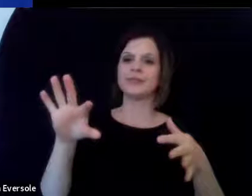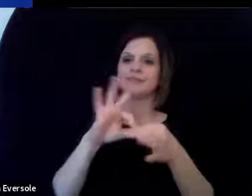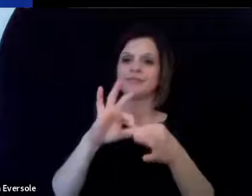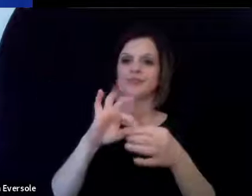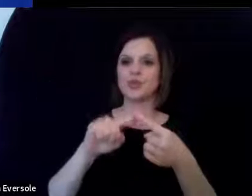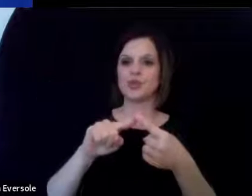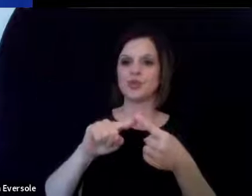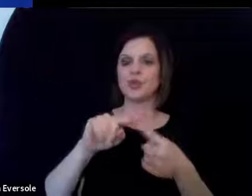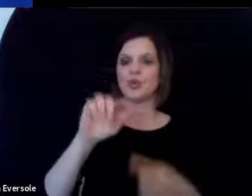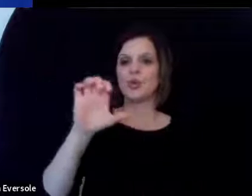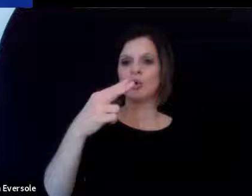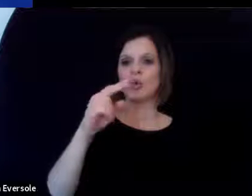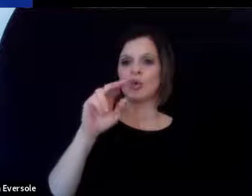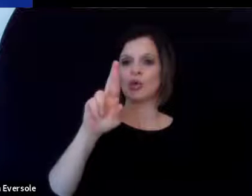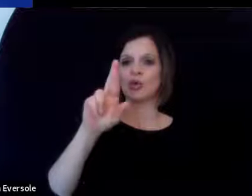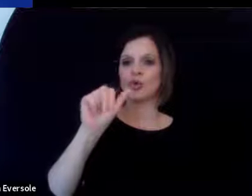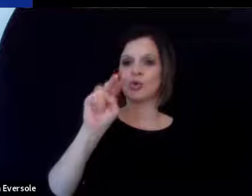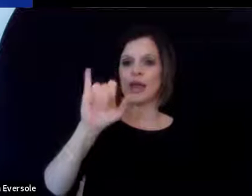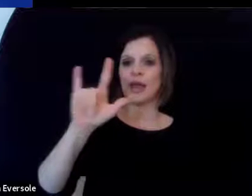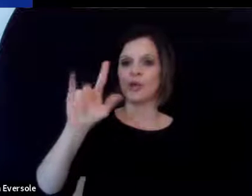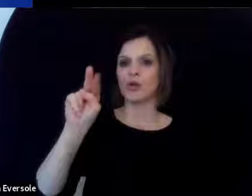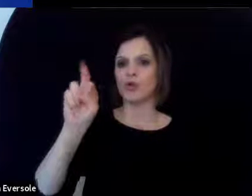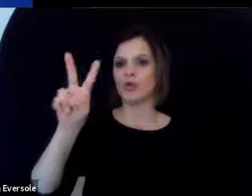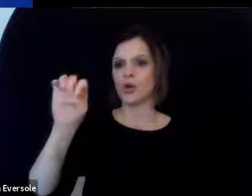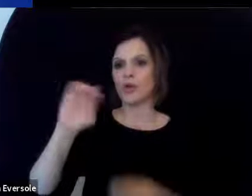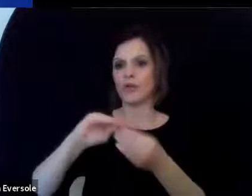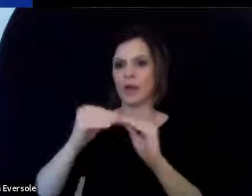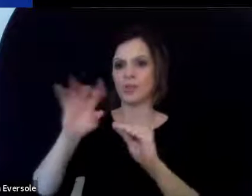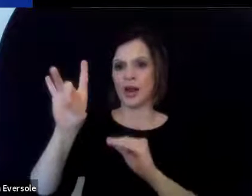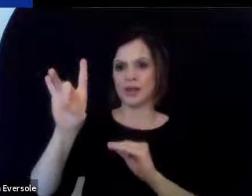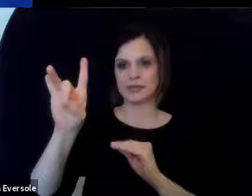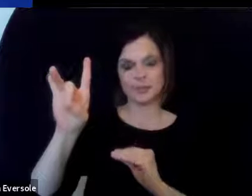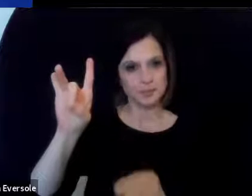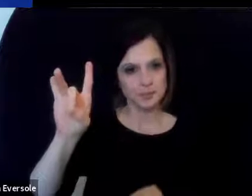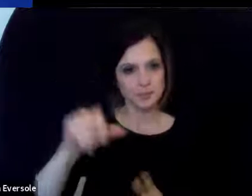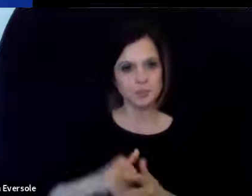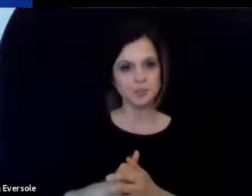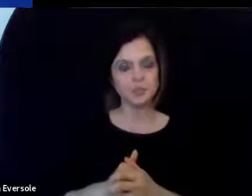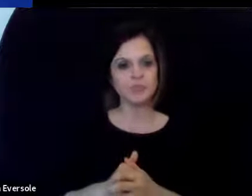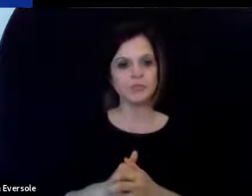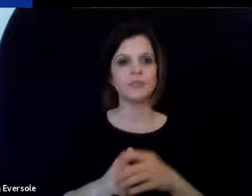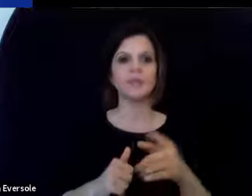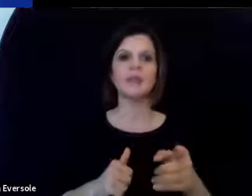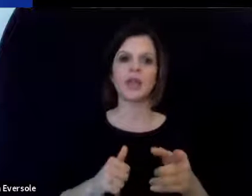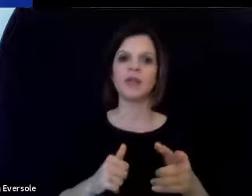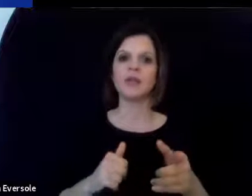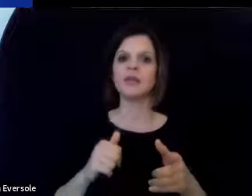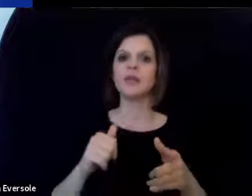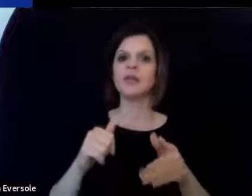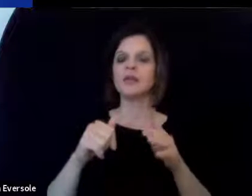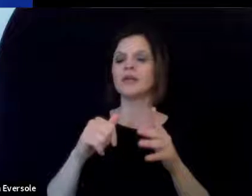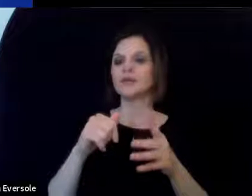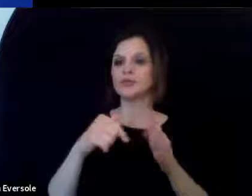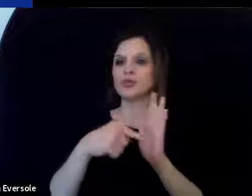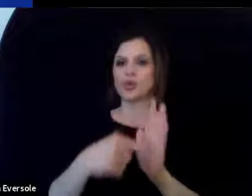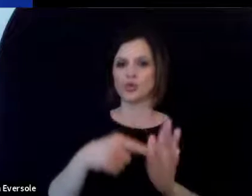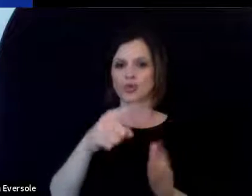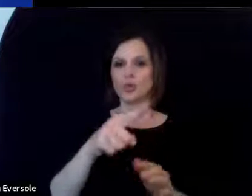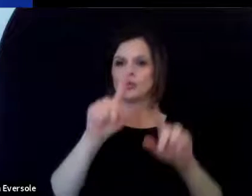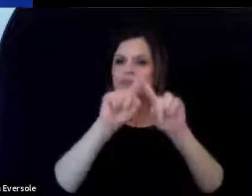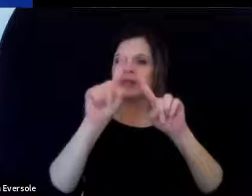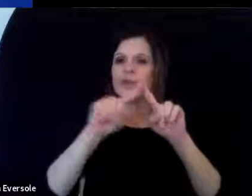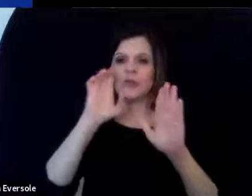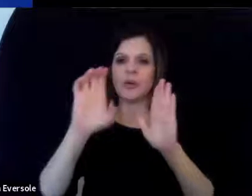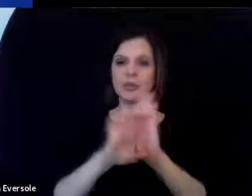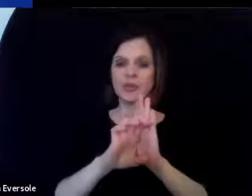this slide is really limited to comments about the outer ear. Maybe that's why we don't have 8th cranial nerve on here. I don't know. There